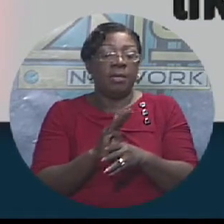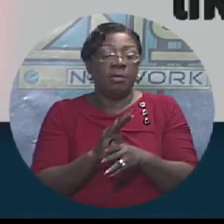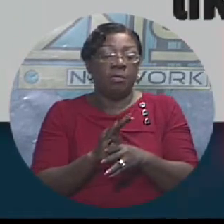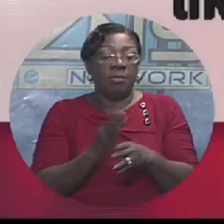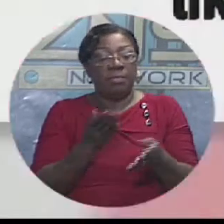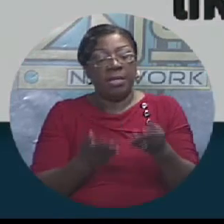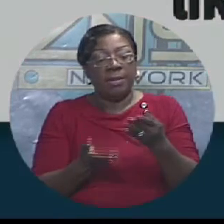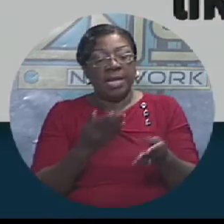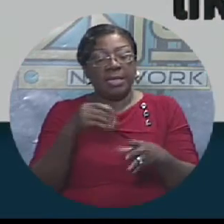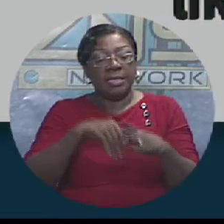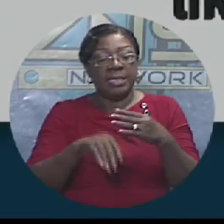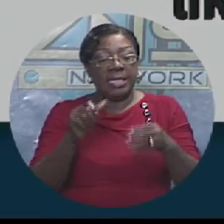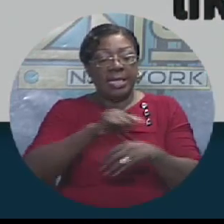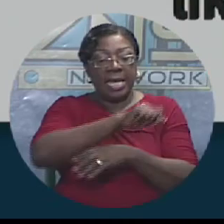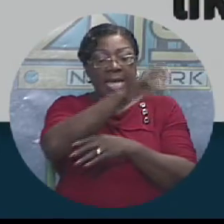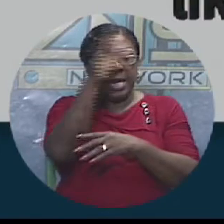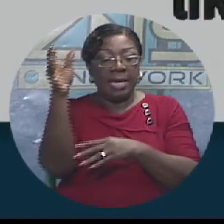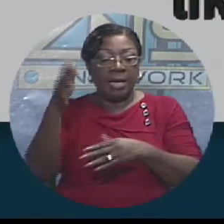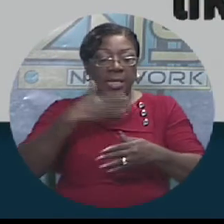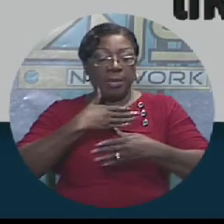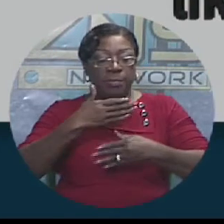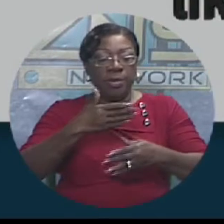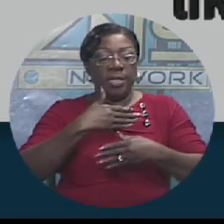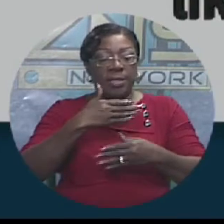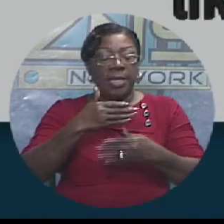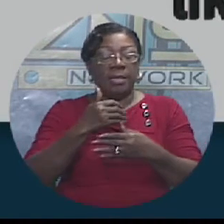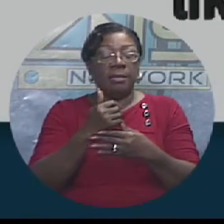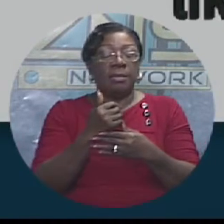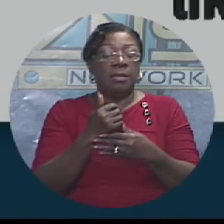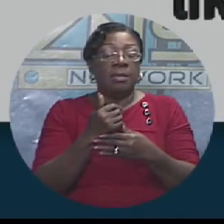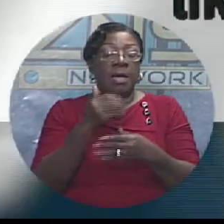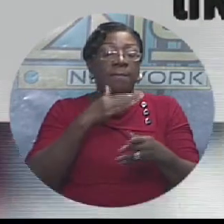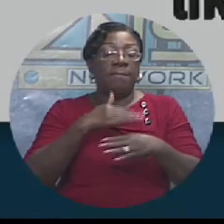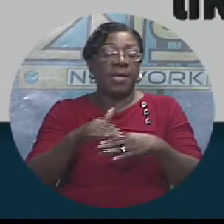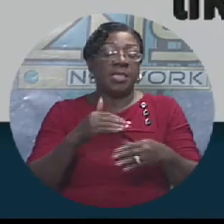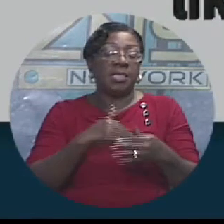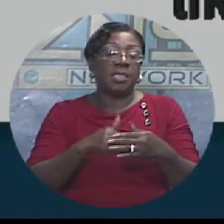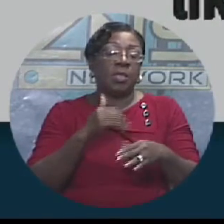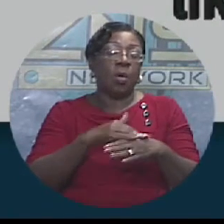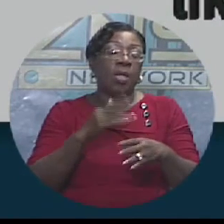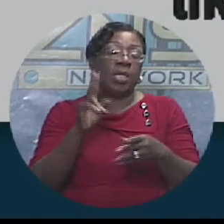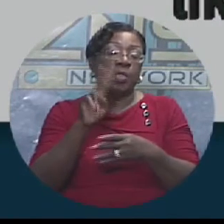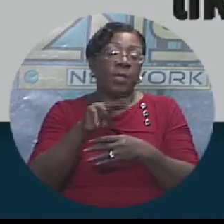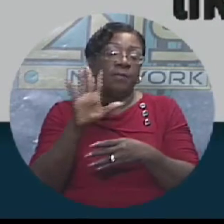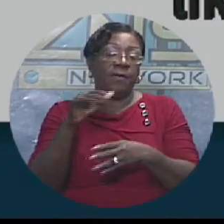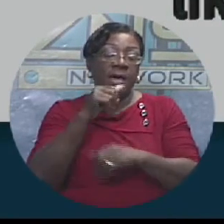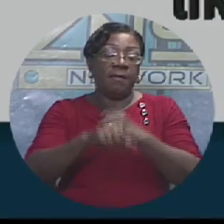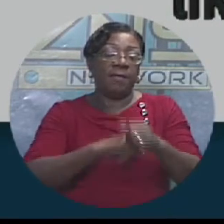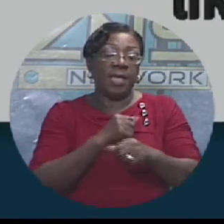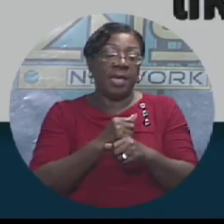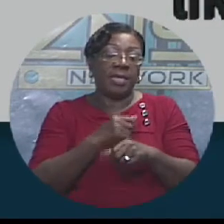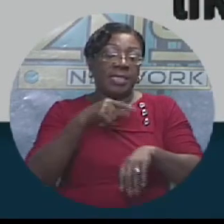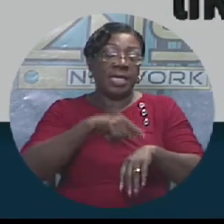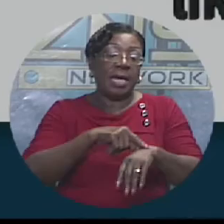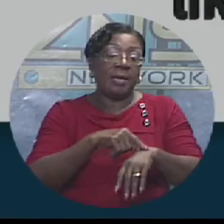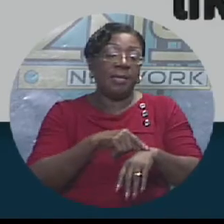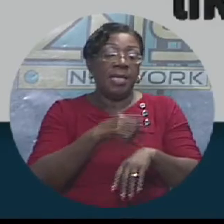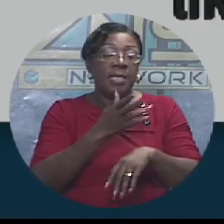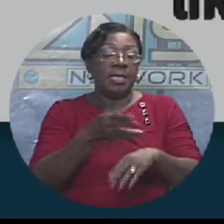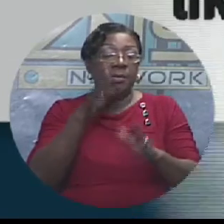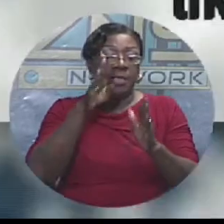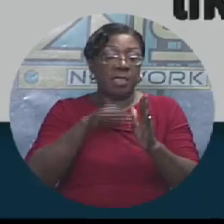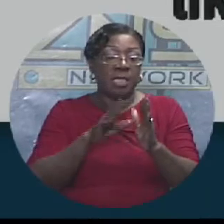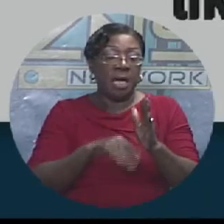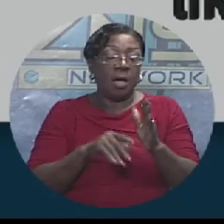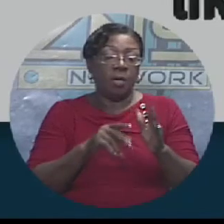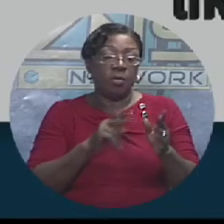but was diluted by ongoing operations. And based on a 25-year period, there was a downward trend in hospital